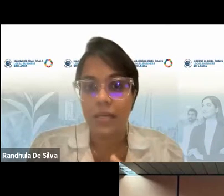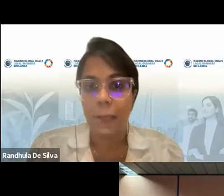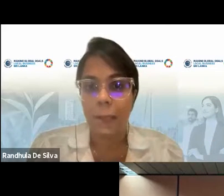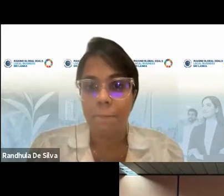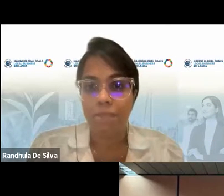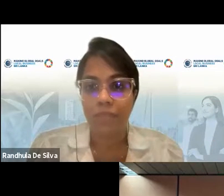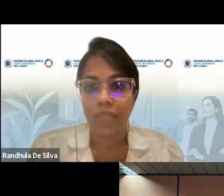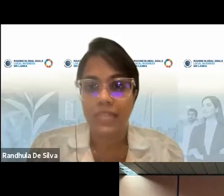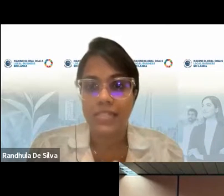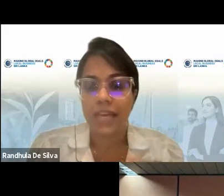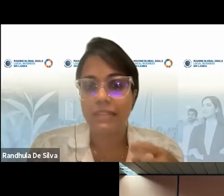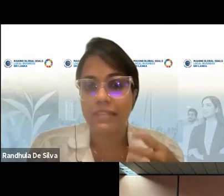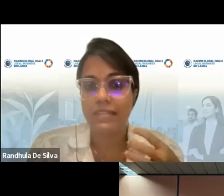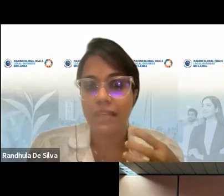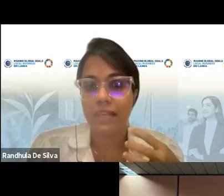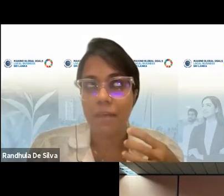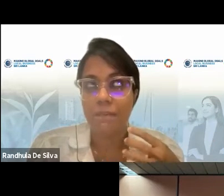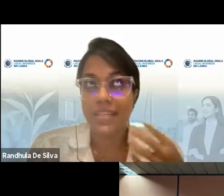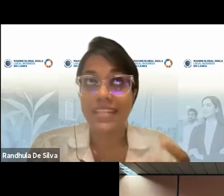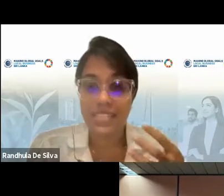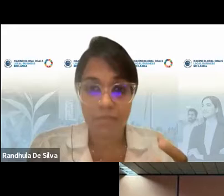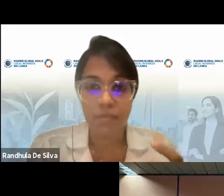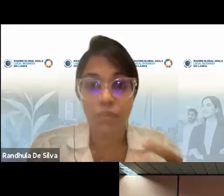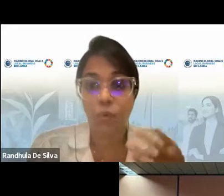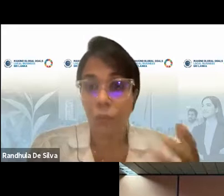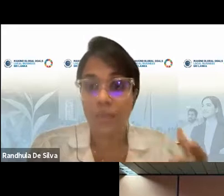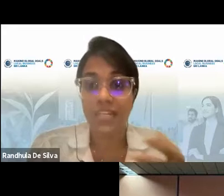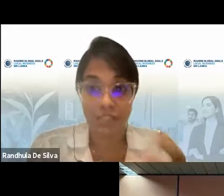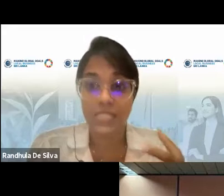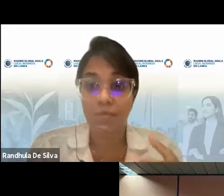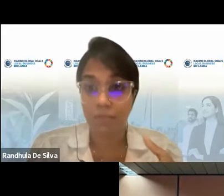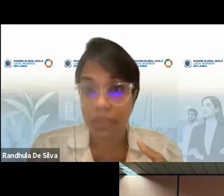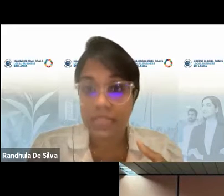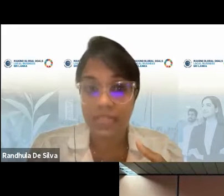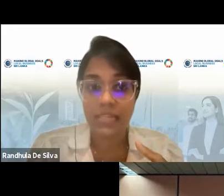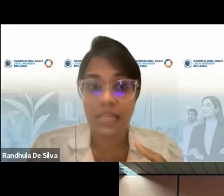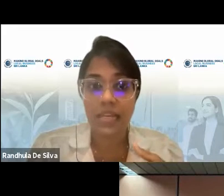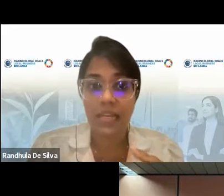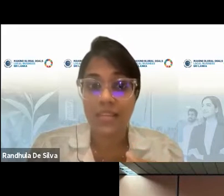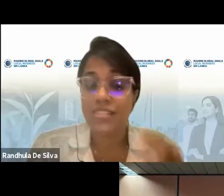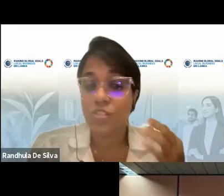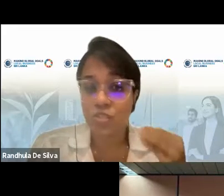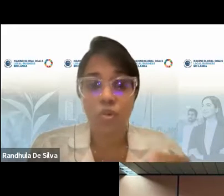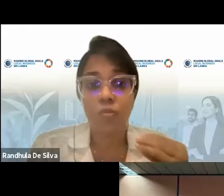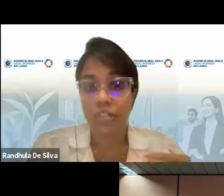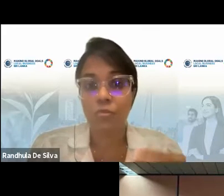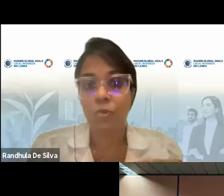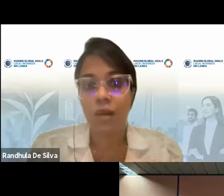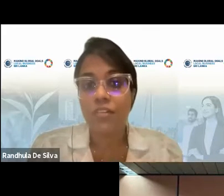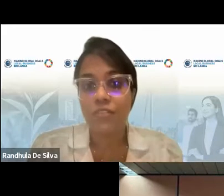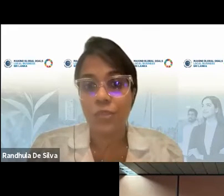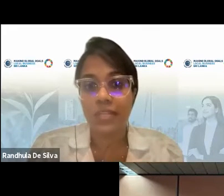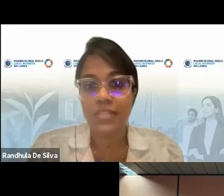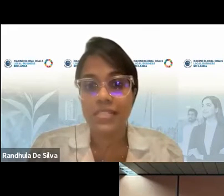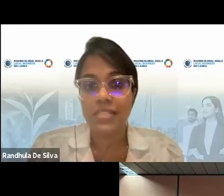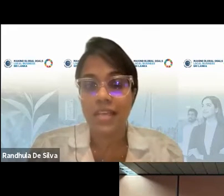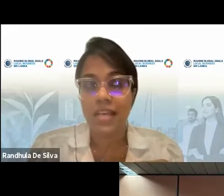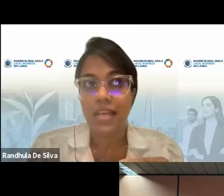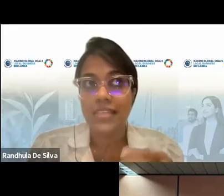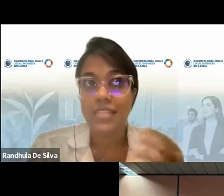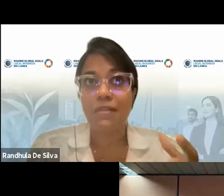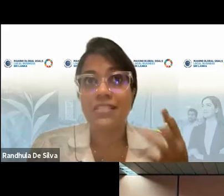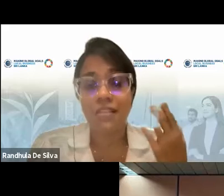good. And I think being an SME with an open and a flexible mindset is so much more powerful,